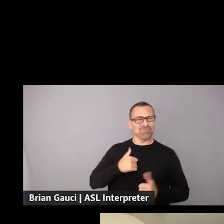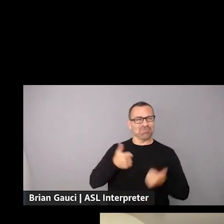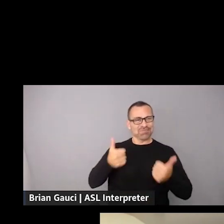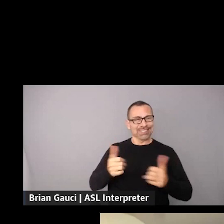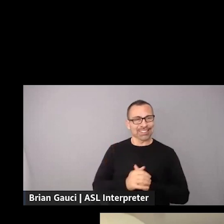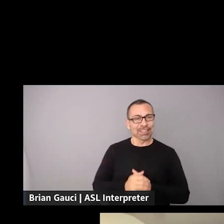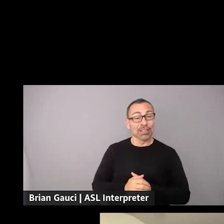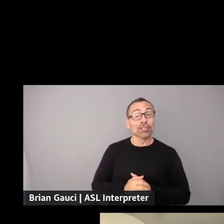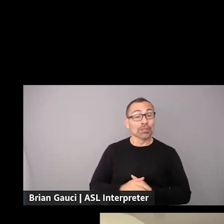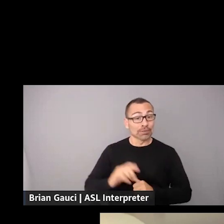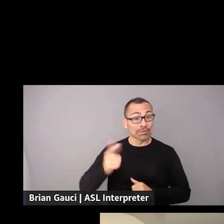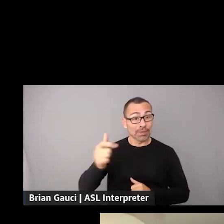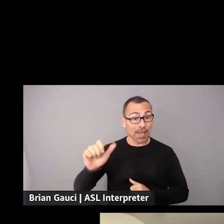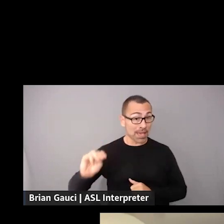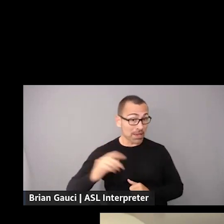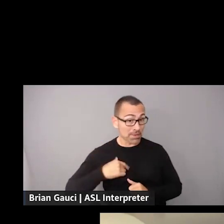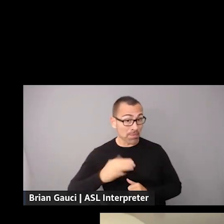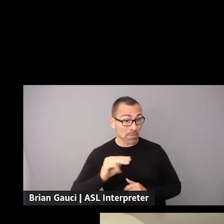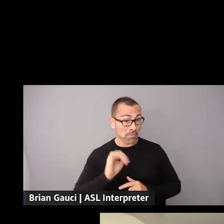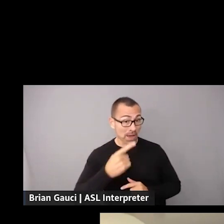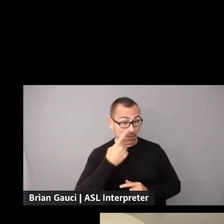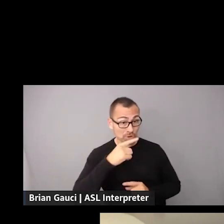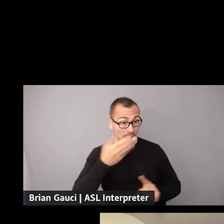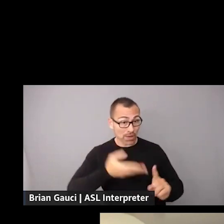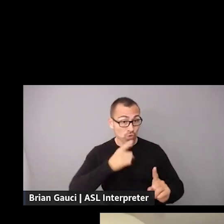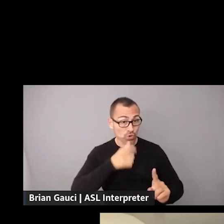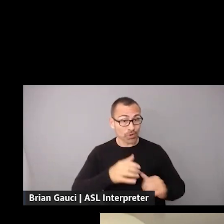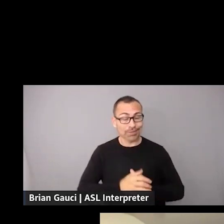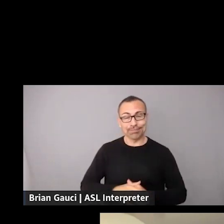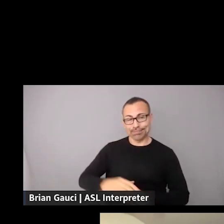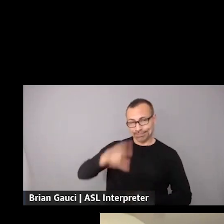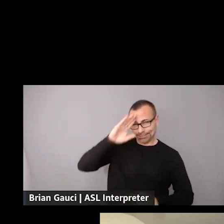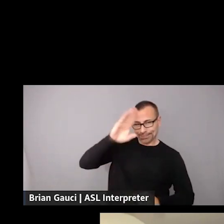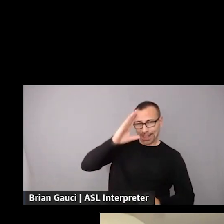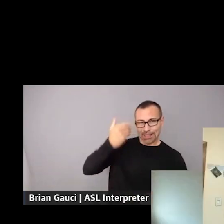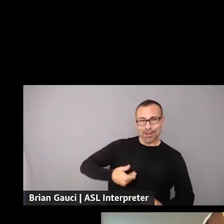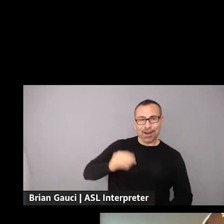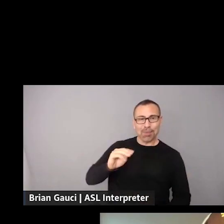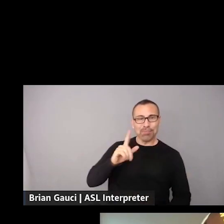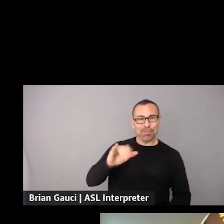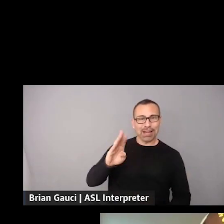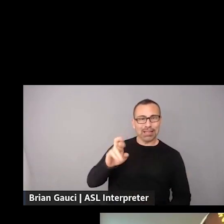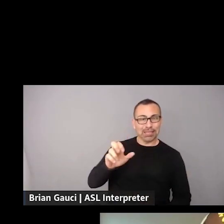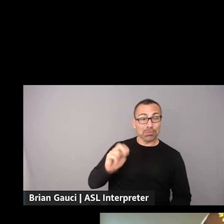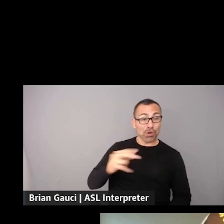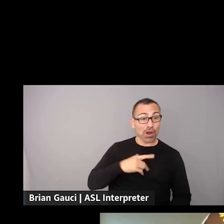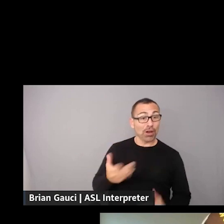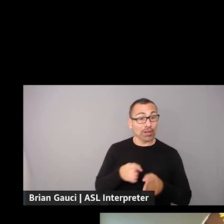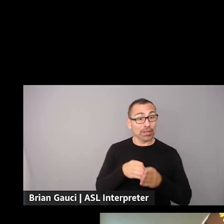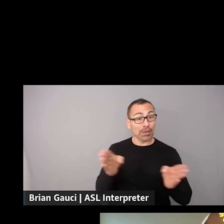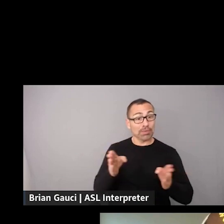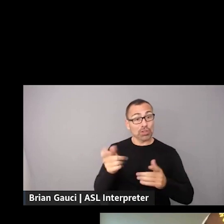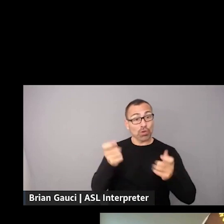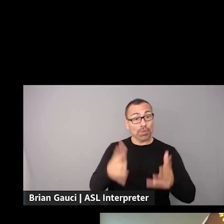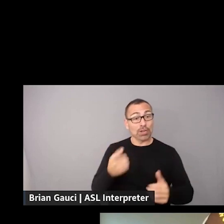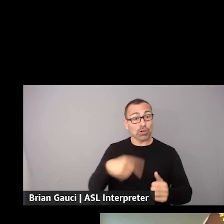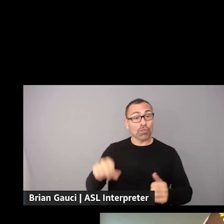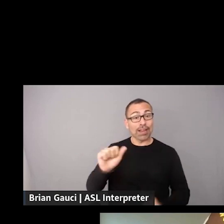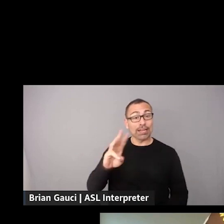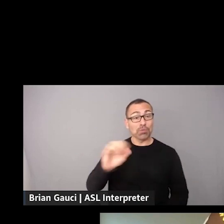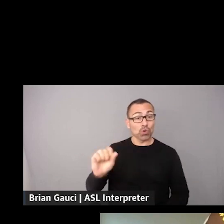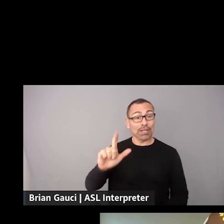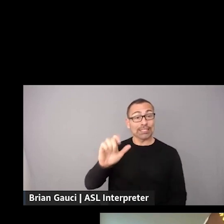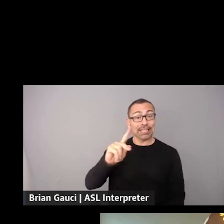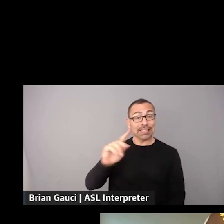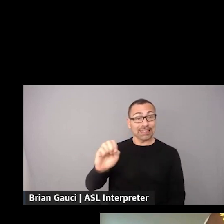the audience. Hello, everyone. My name's Molly Brown. I'm the general manager of the AWS Lake Formation team.